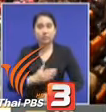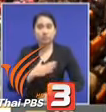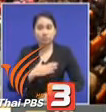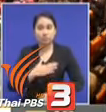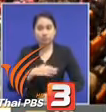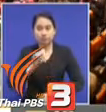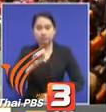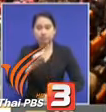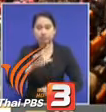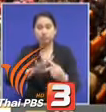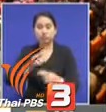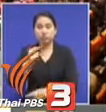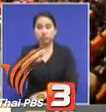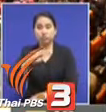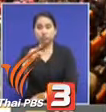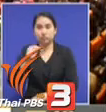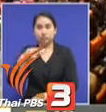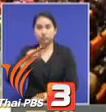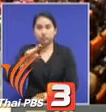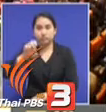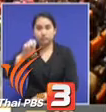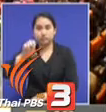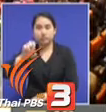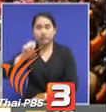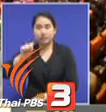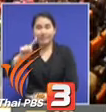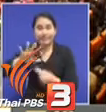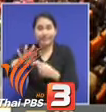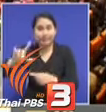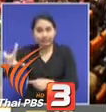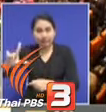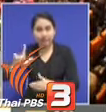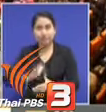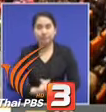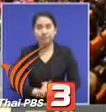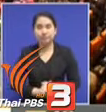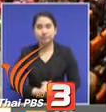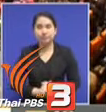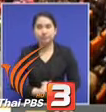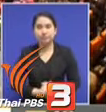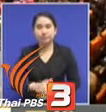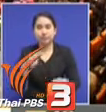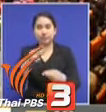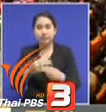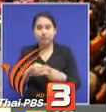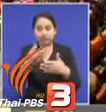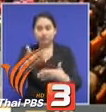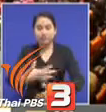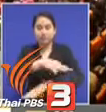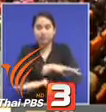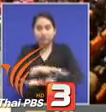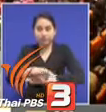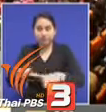must have got support by the senator. So it's likely that the senator will be voting to